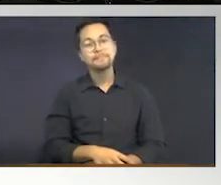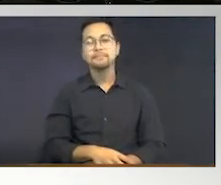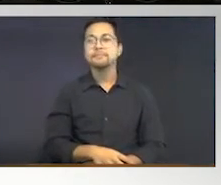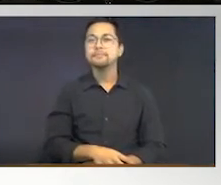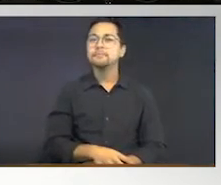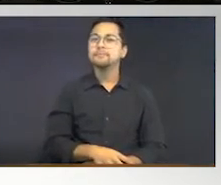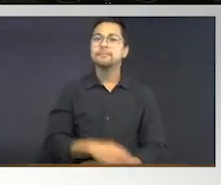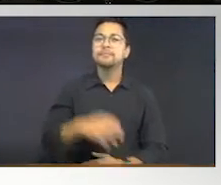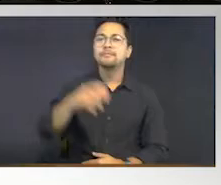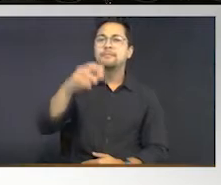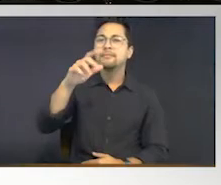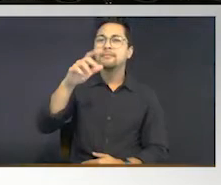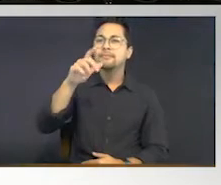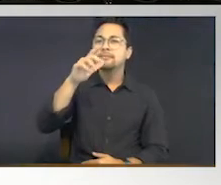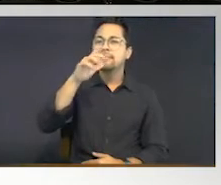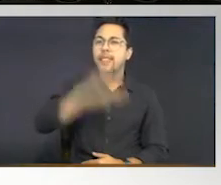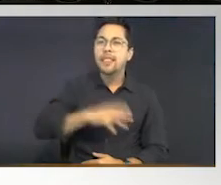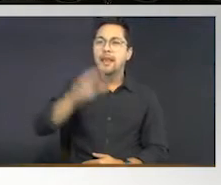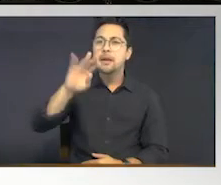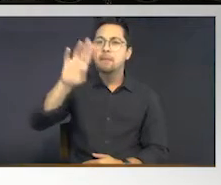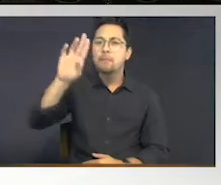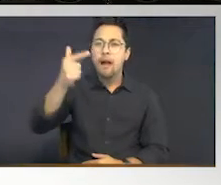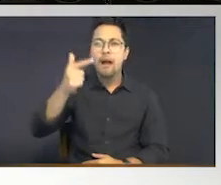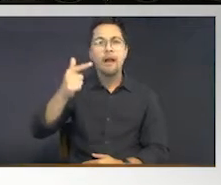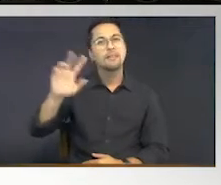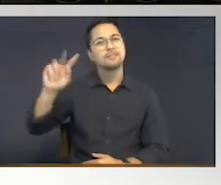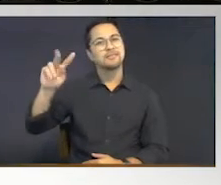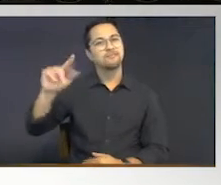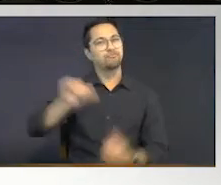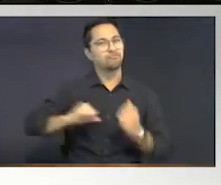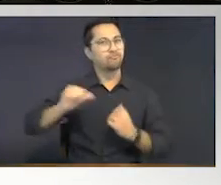love Ladybug, a TV show.